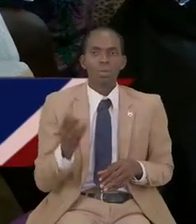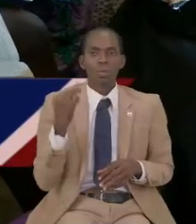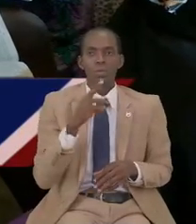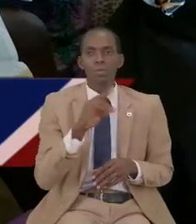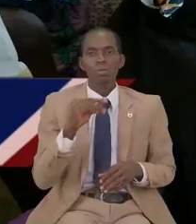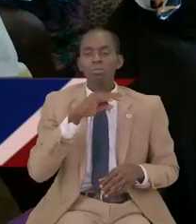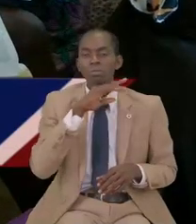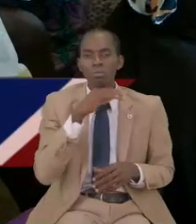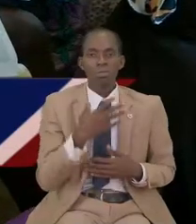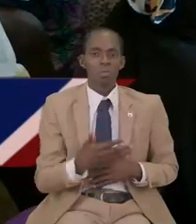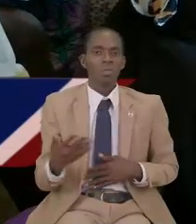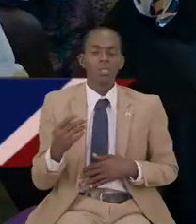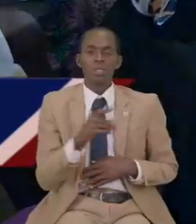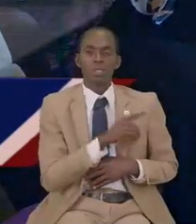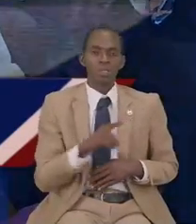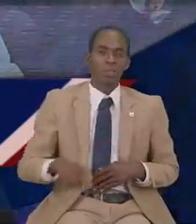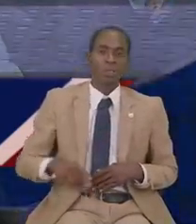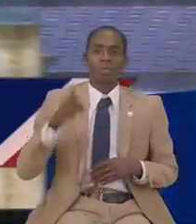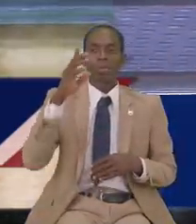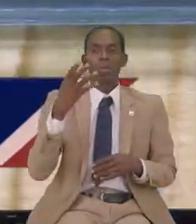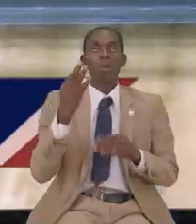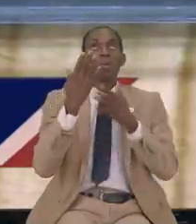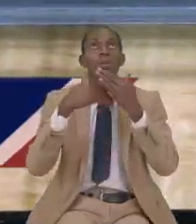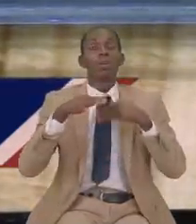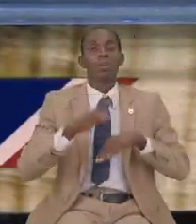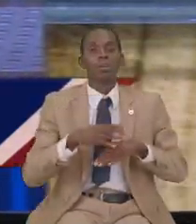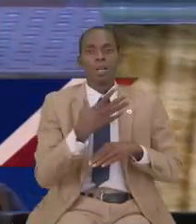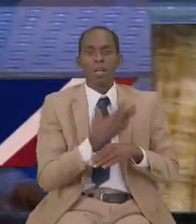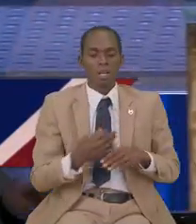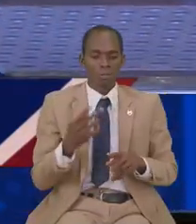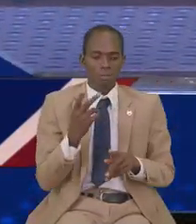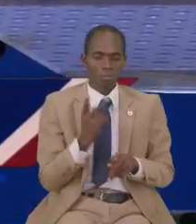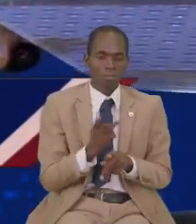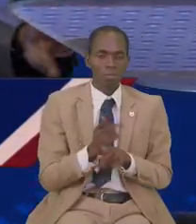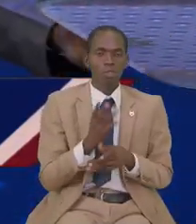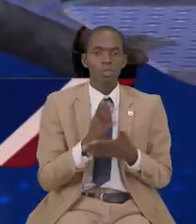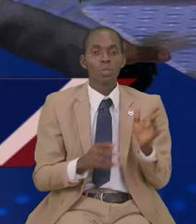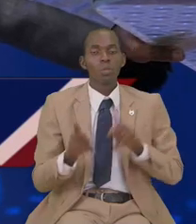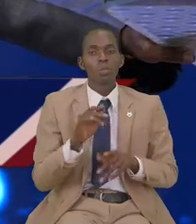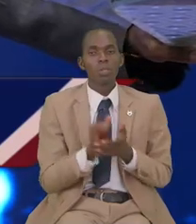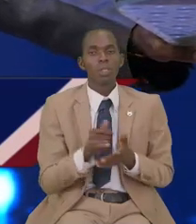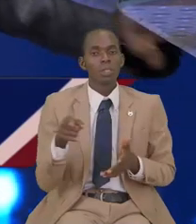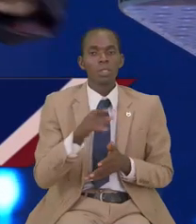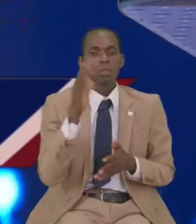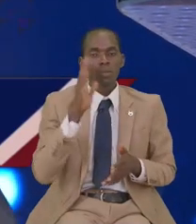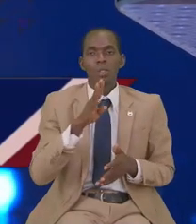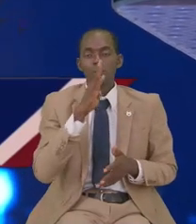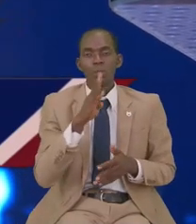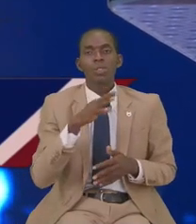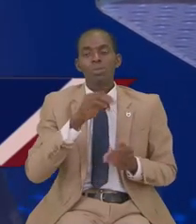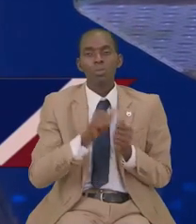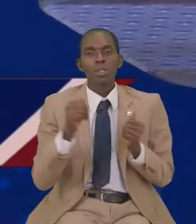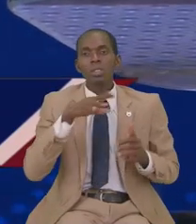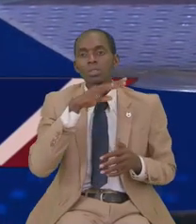no blemish, the Lord God of heaven had preserved some people that they will be without blemish so that they